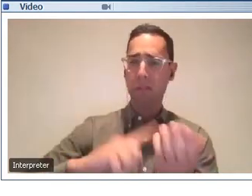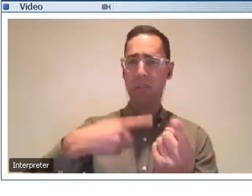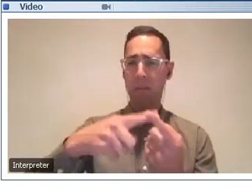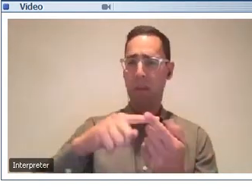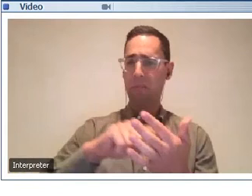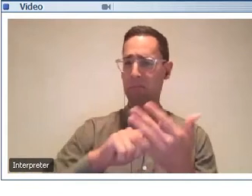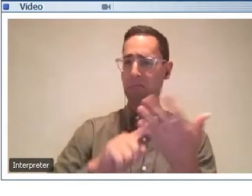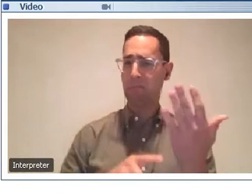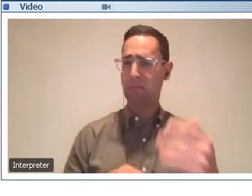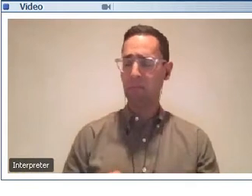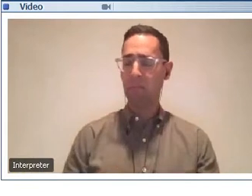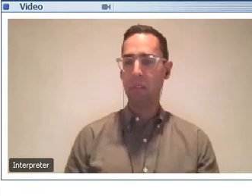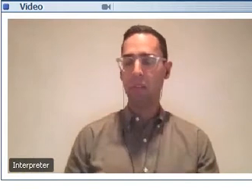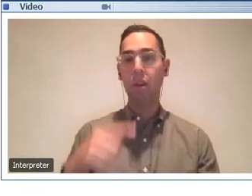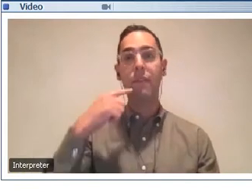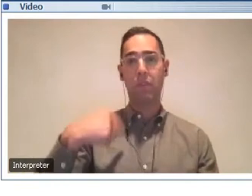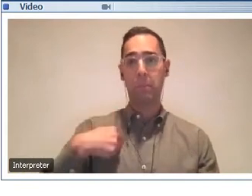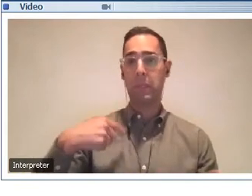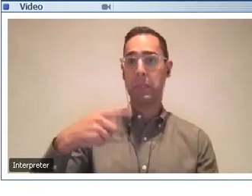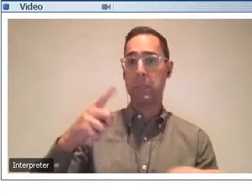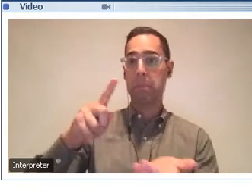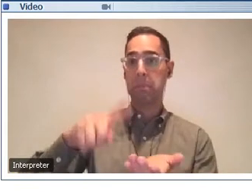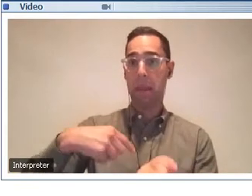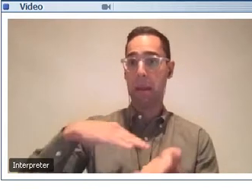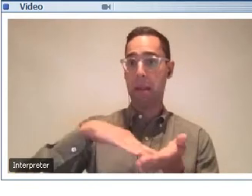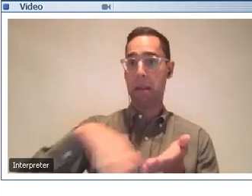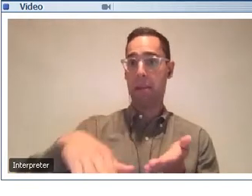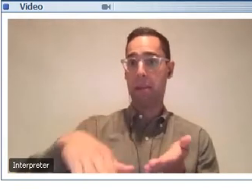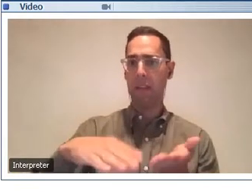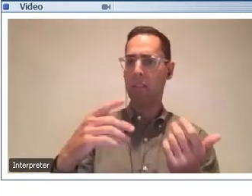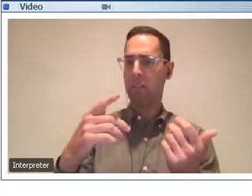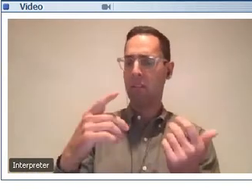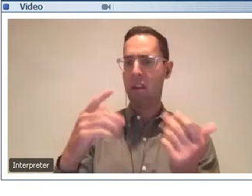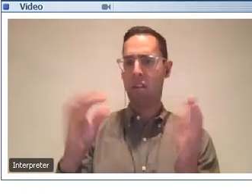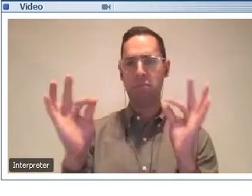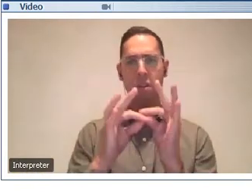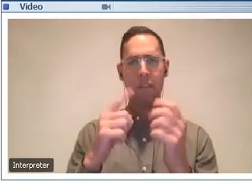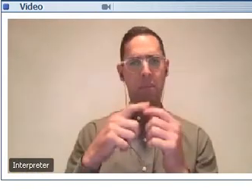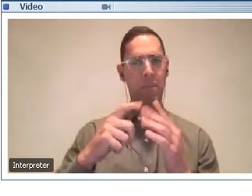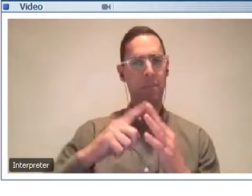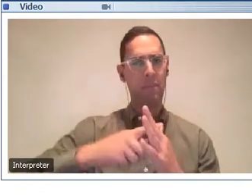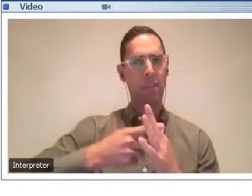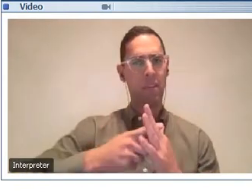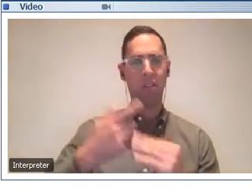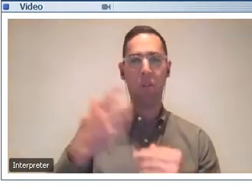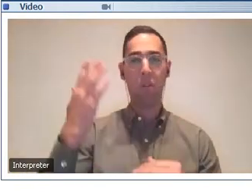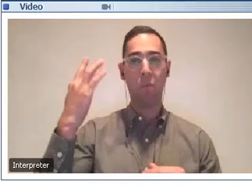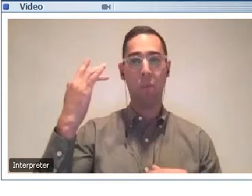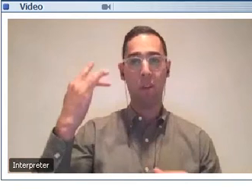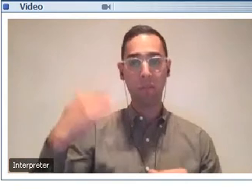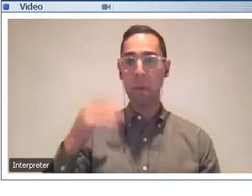my story from the beginning. And my mother experienced a really complicated pregnancy.